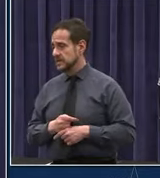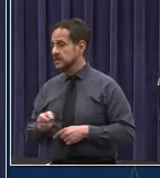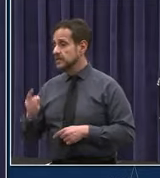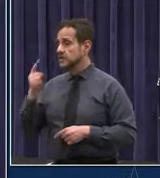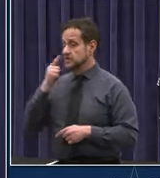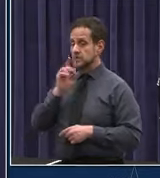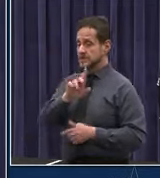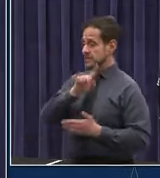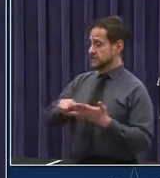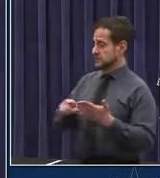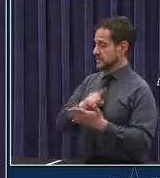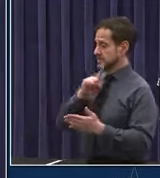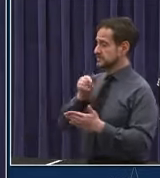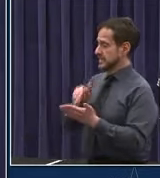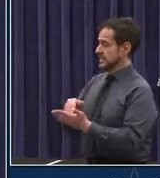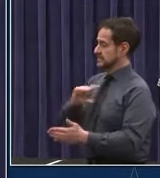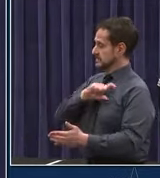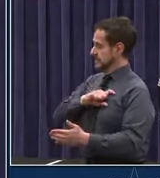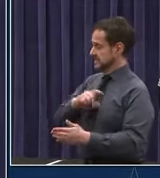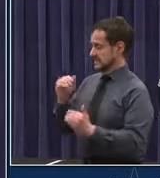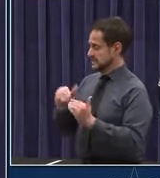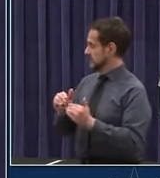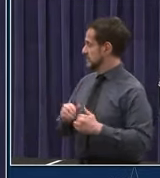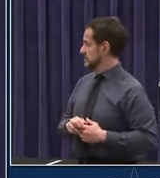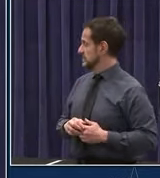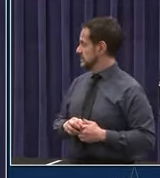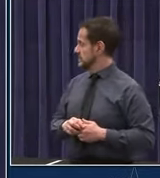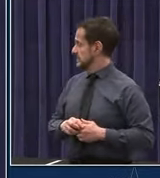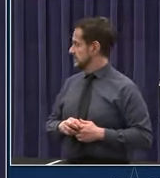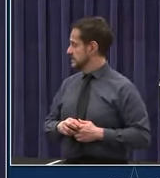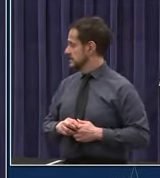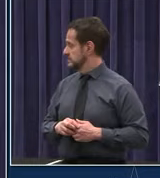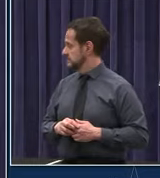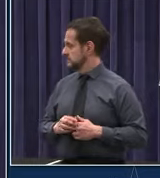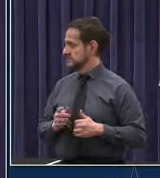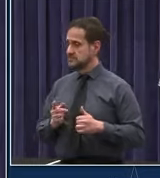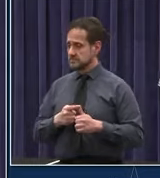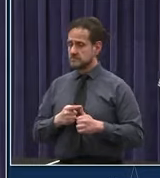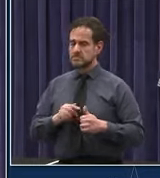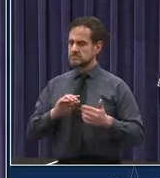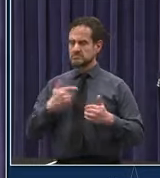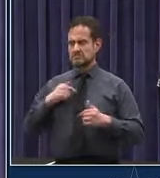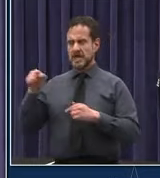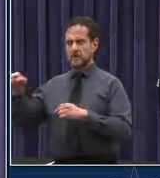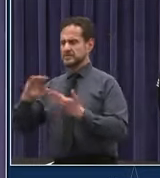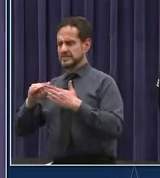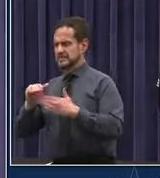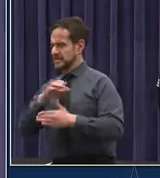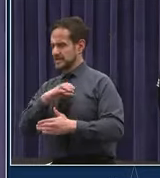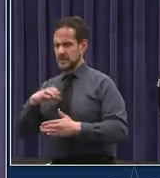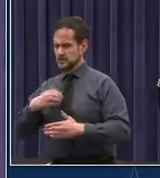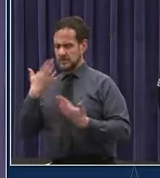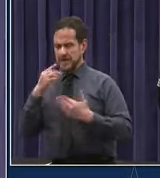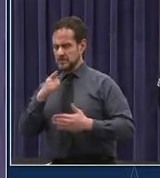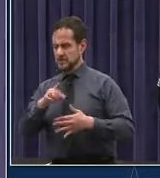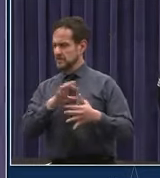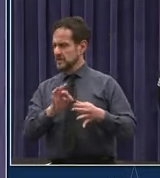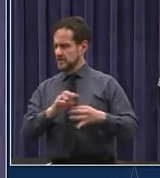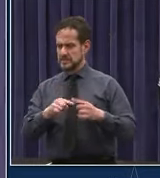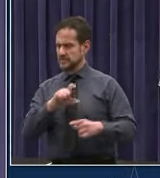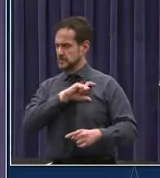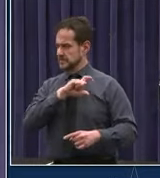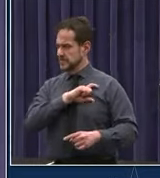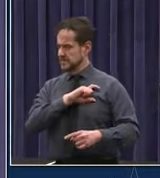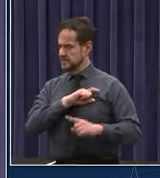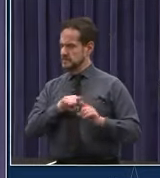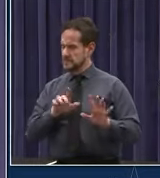And we've heard very heartfelt comments from her mother. Now is not the time to talk about